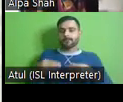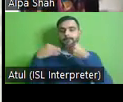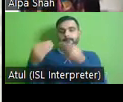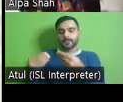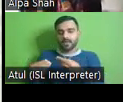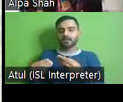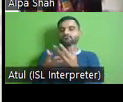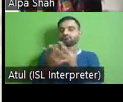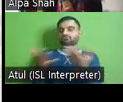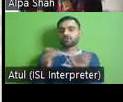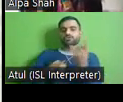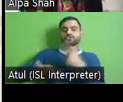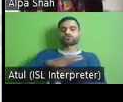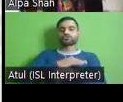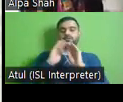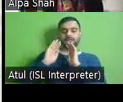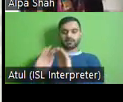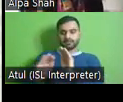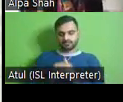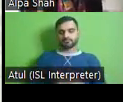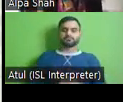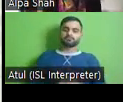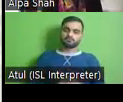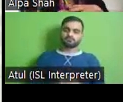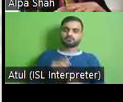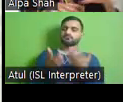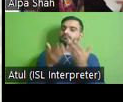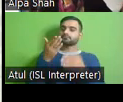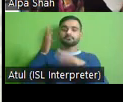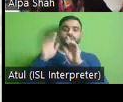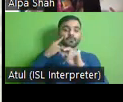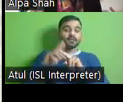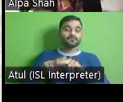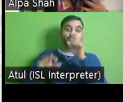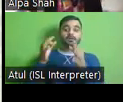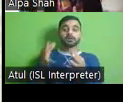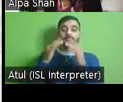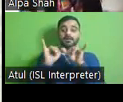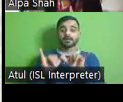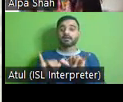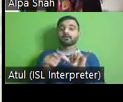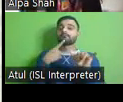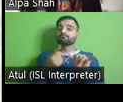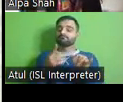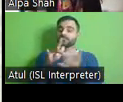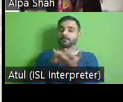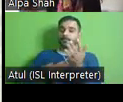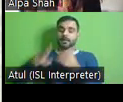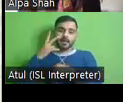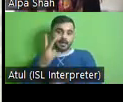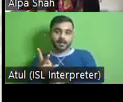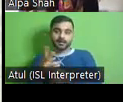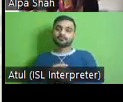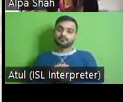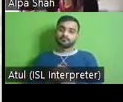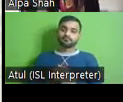welfare state or a social security net. And in fact, they have special lands which are set aside for them